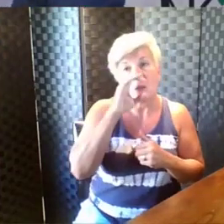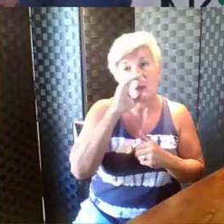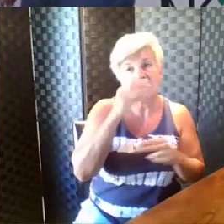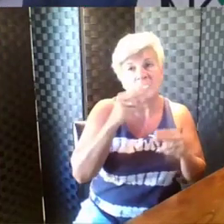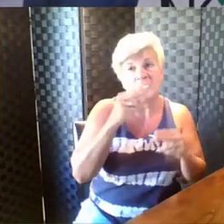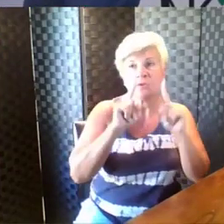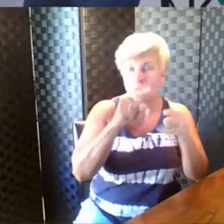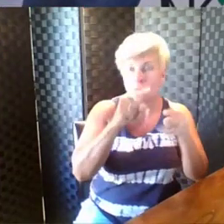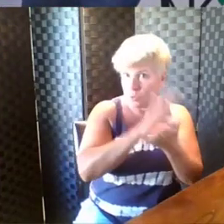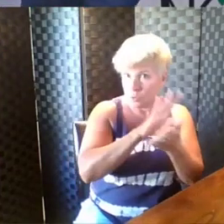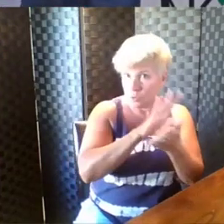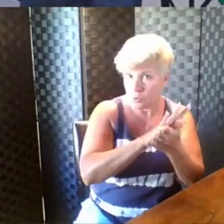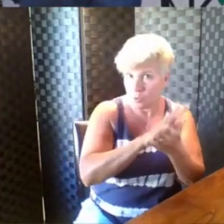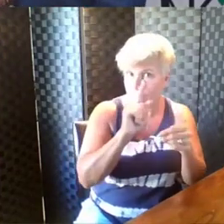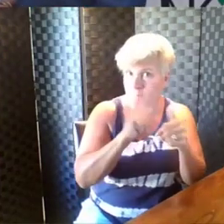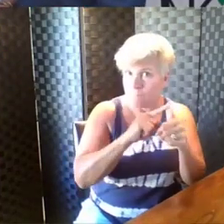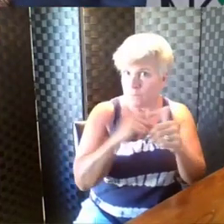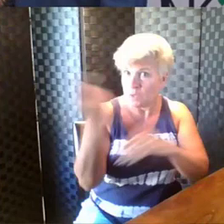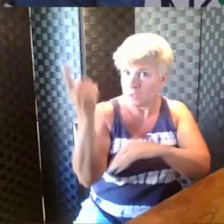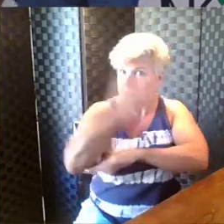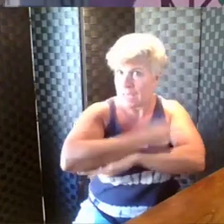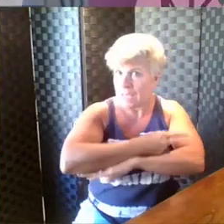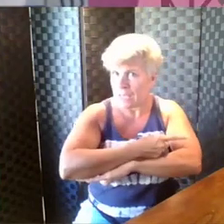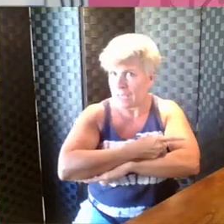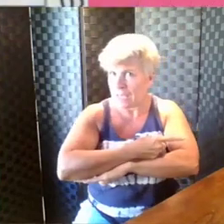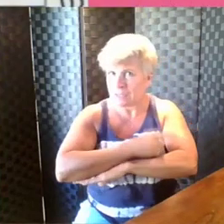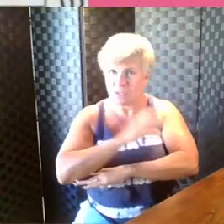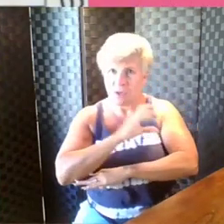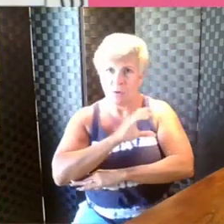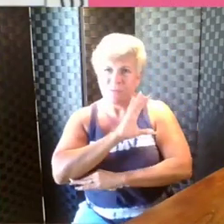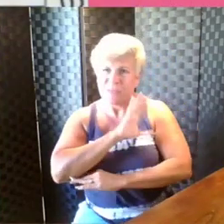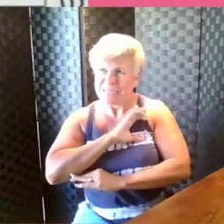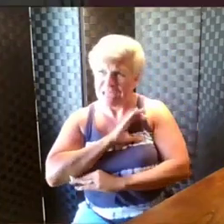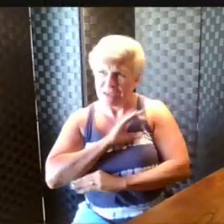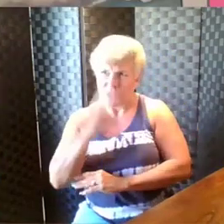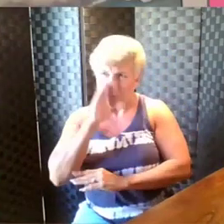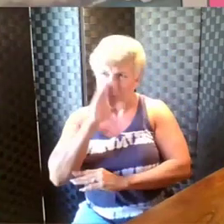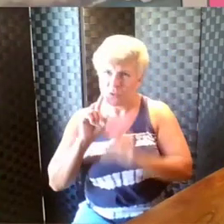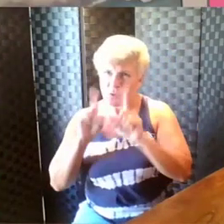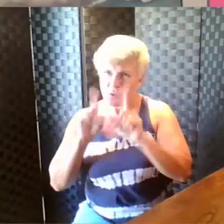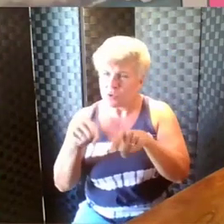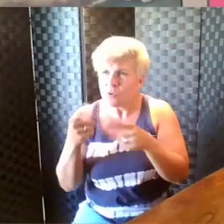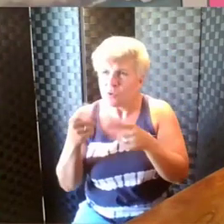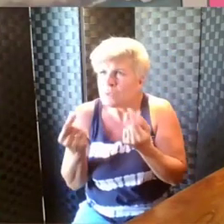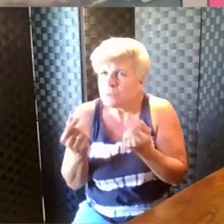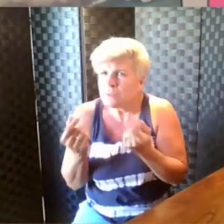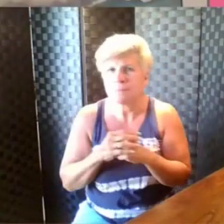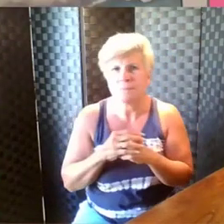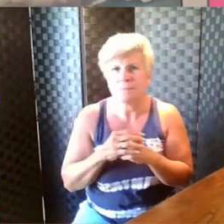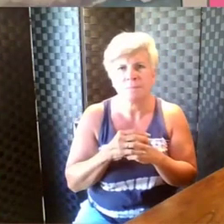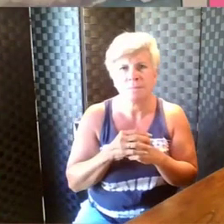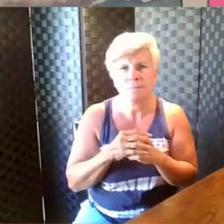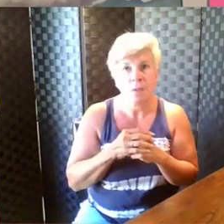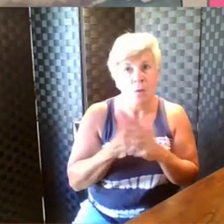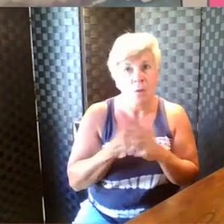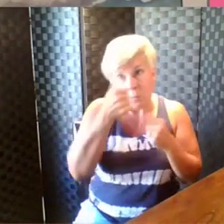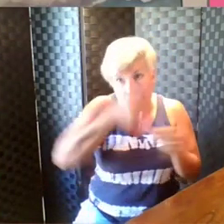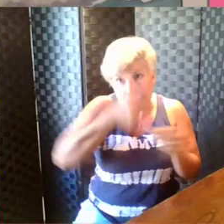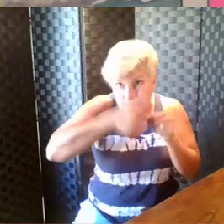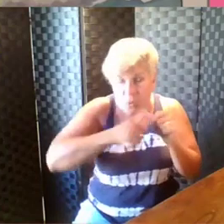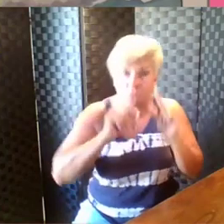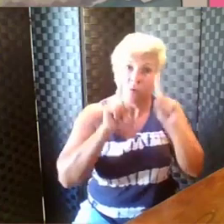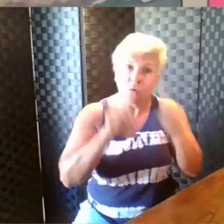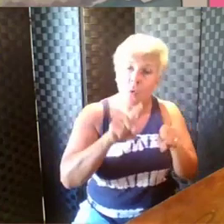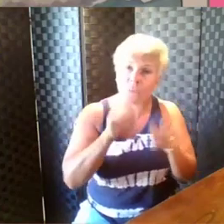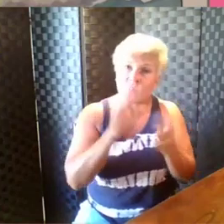starts school. How did Chrysanthemum respond? So let's look back in the story. We remember that as she was going to